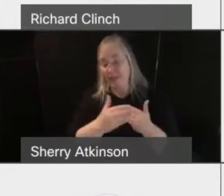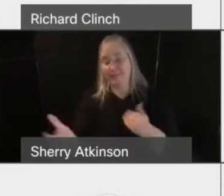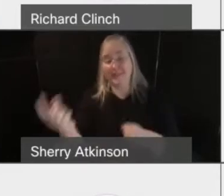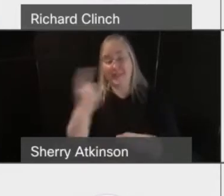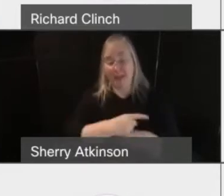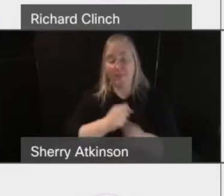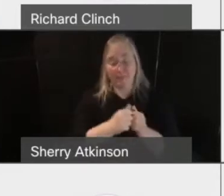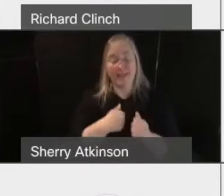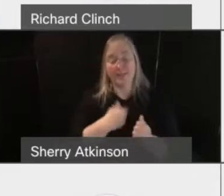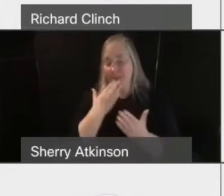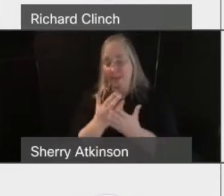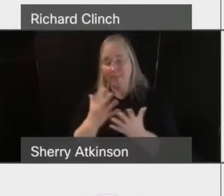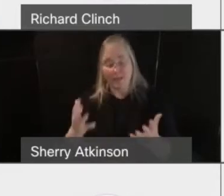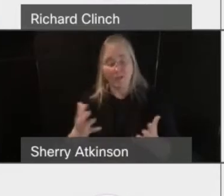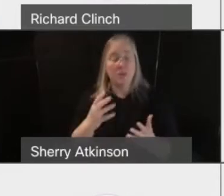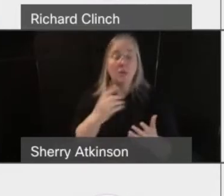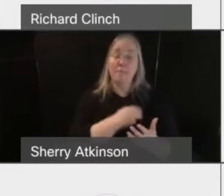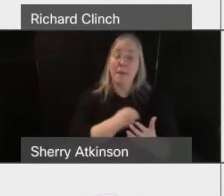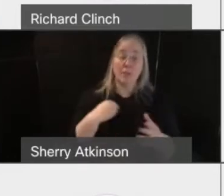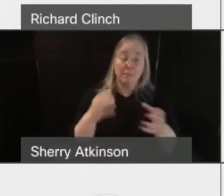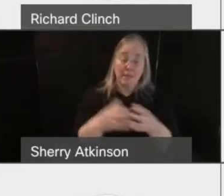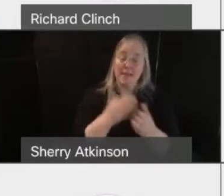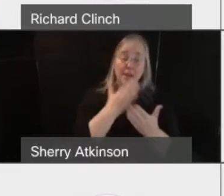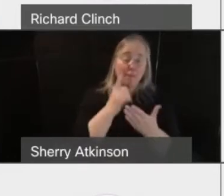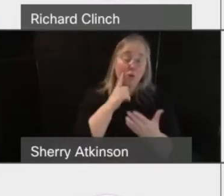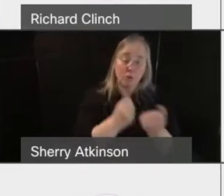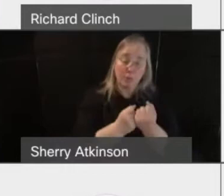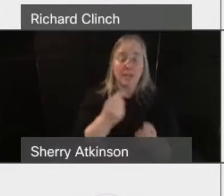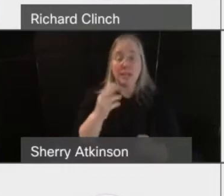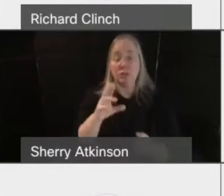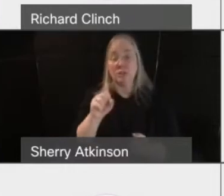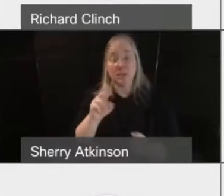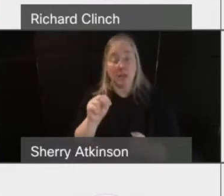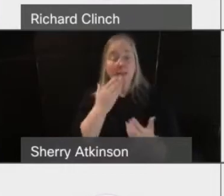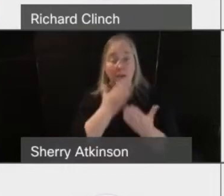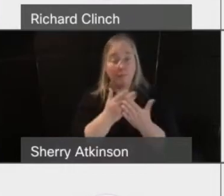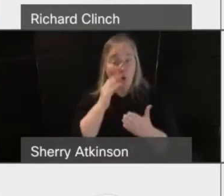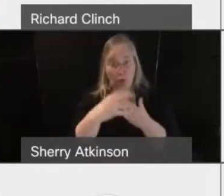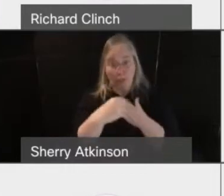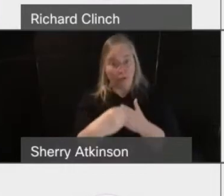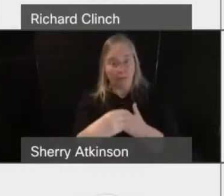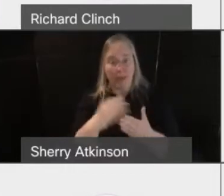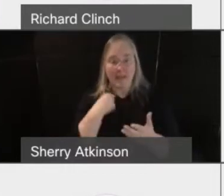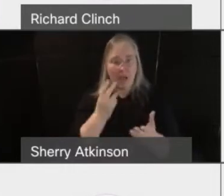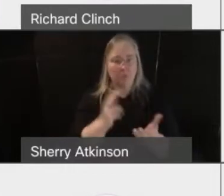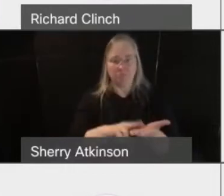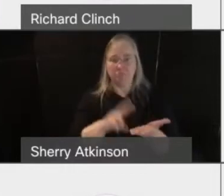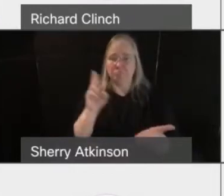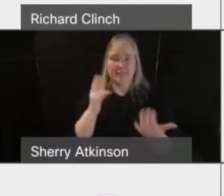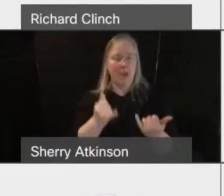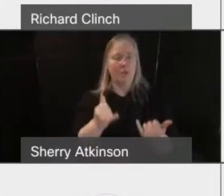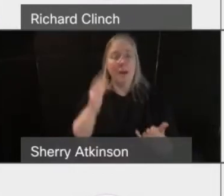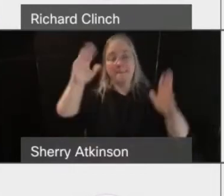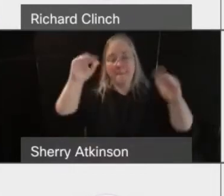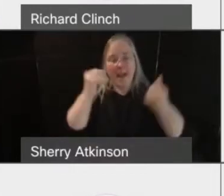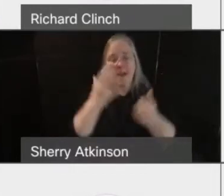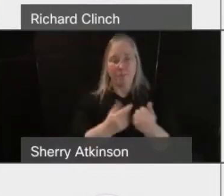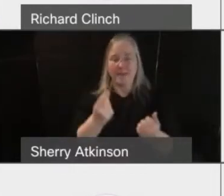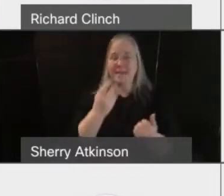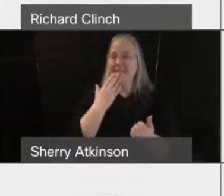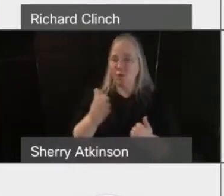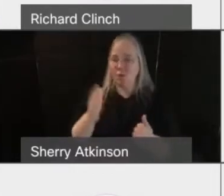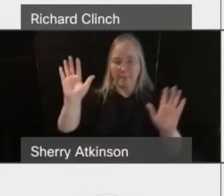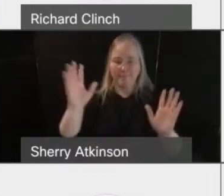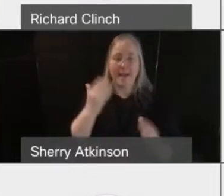committee, thank you for your support. Dr. Sun, thank you for your leadership. I'm going to dip off now. Bye, everyone. Have a great day. Thank you very much. Yeah.